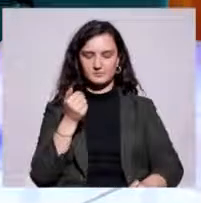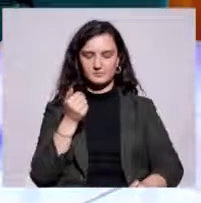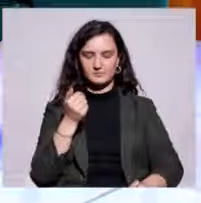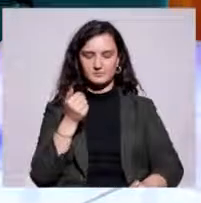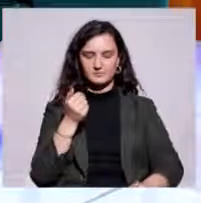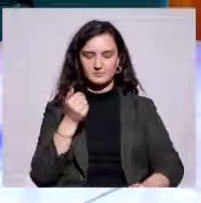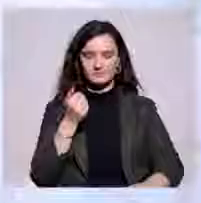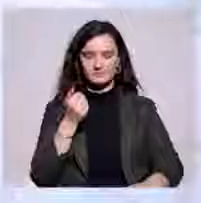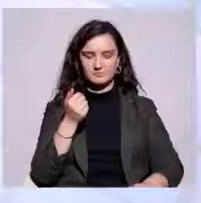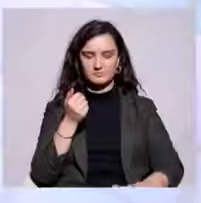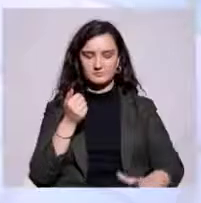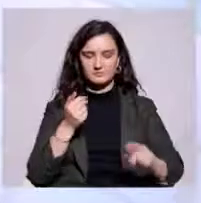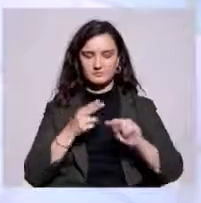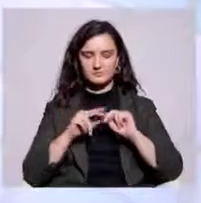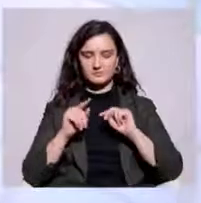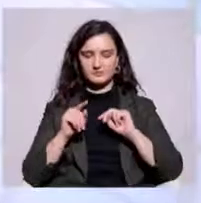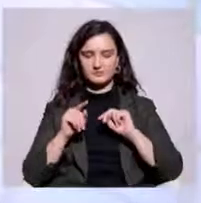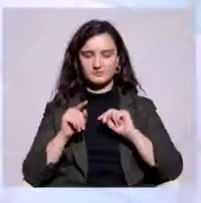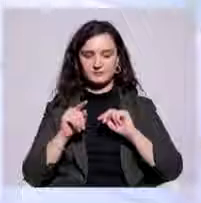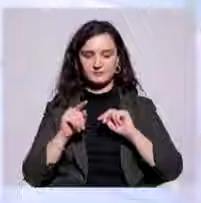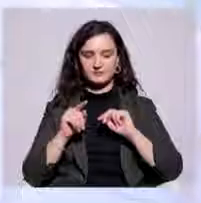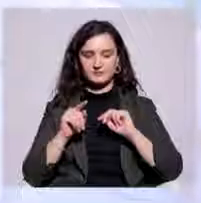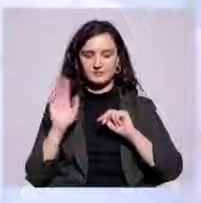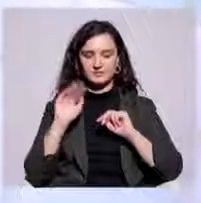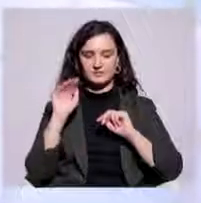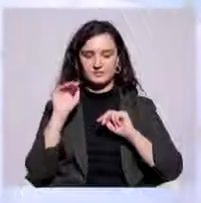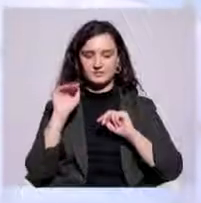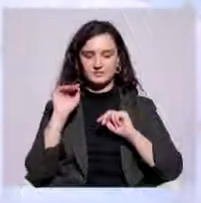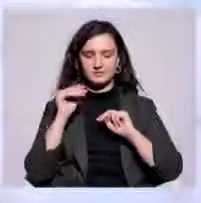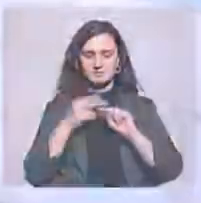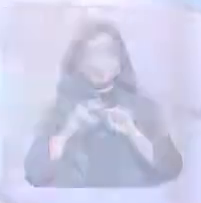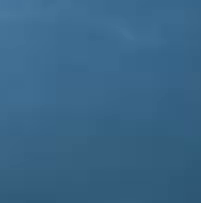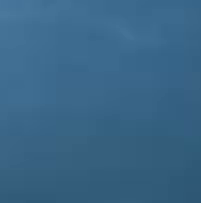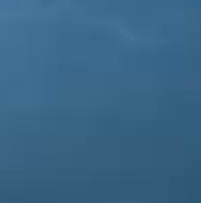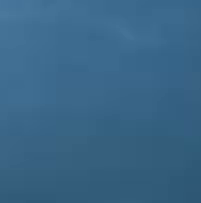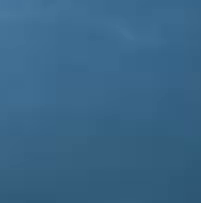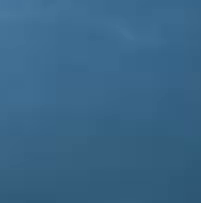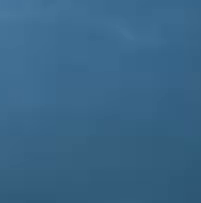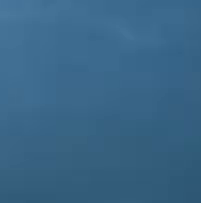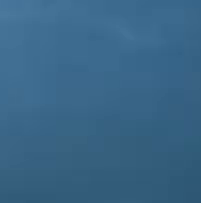goodbye. Let's say bye-bye. Bye-bye. See you next time.